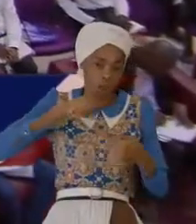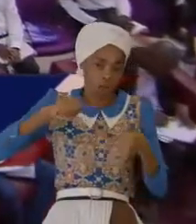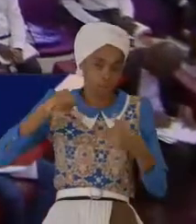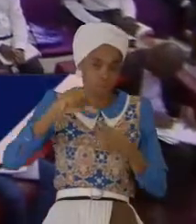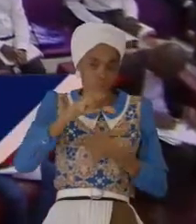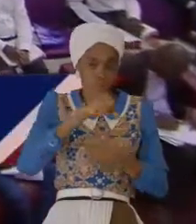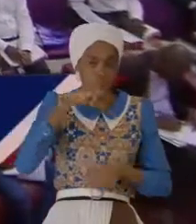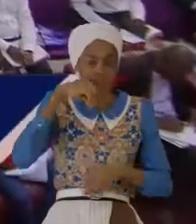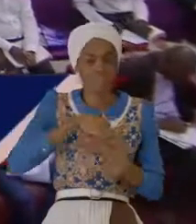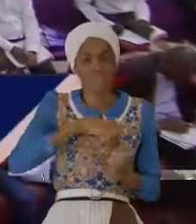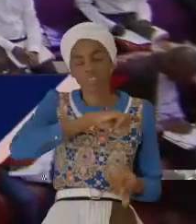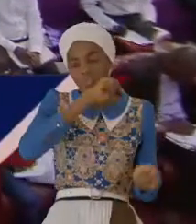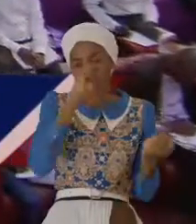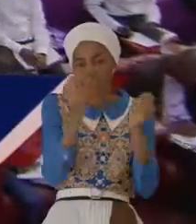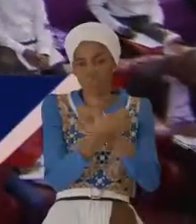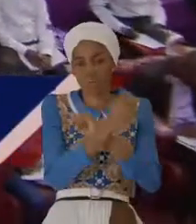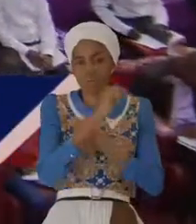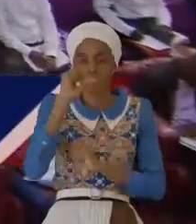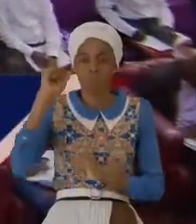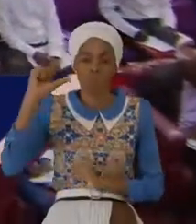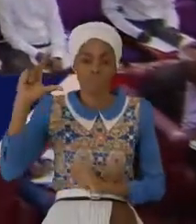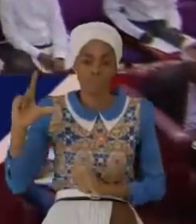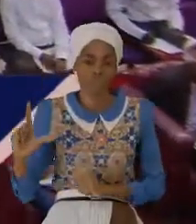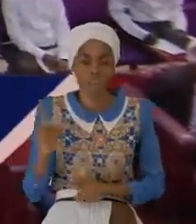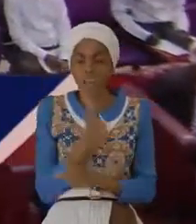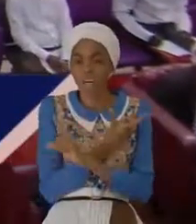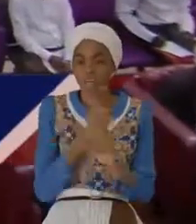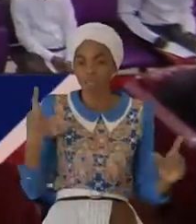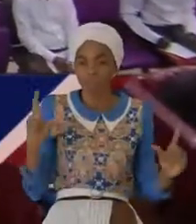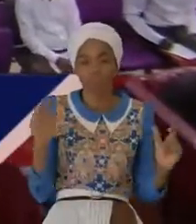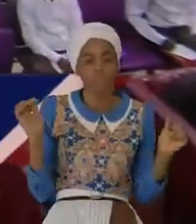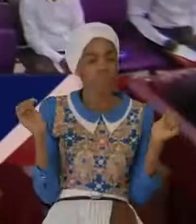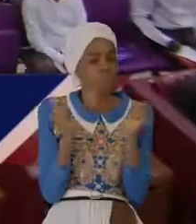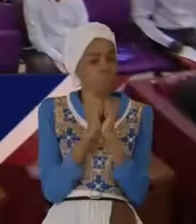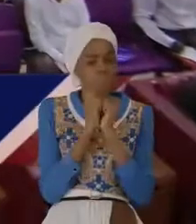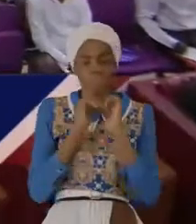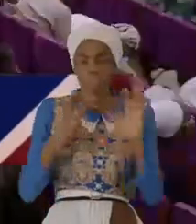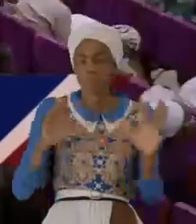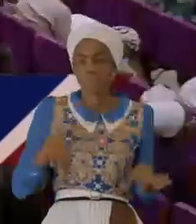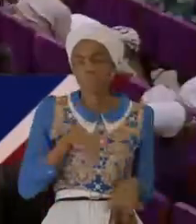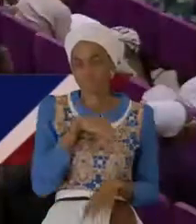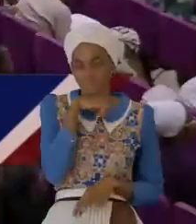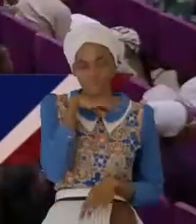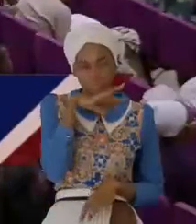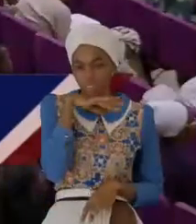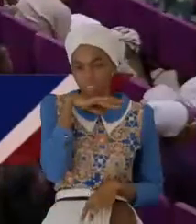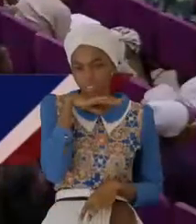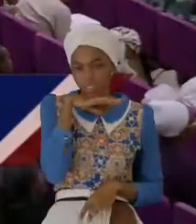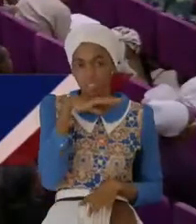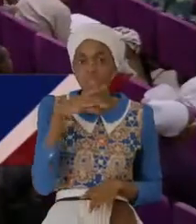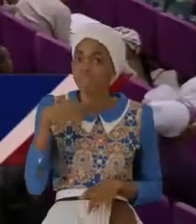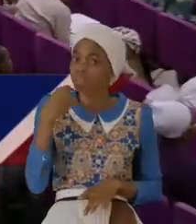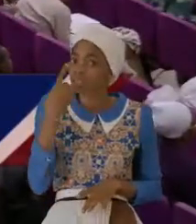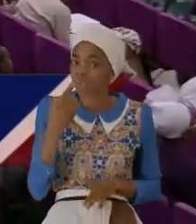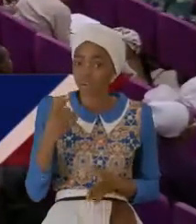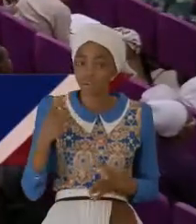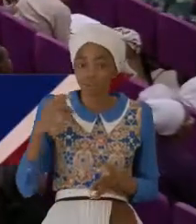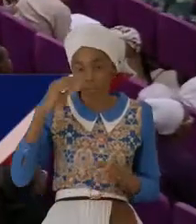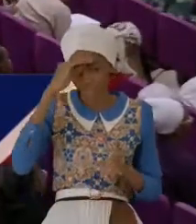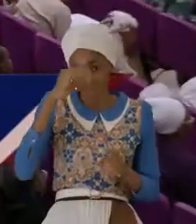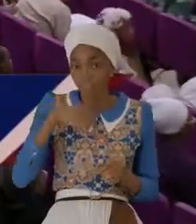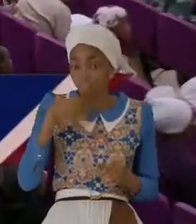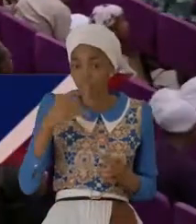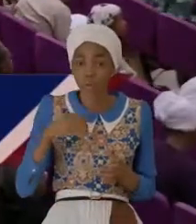in transformational Liberty without filthiness it also seen um